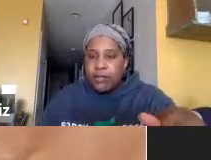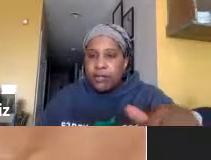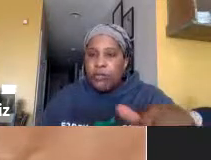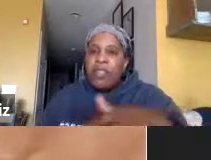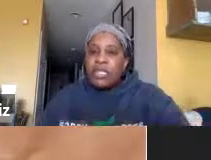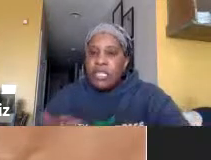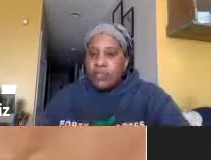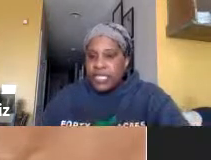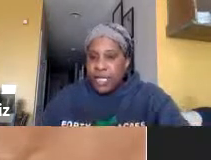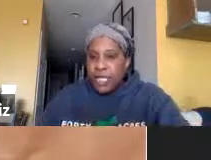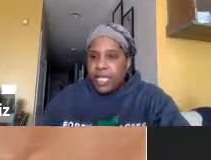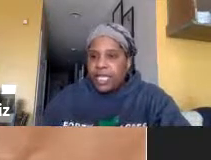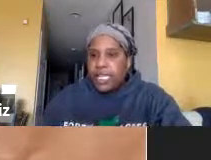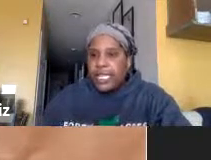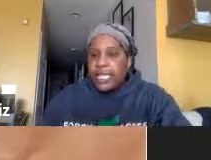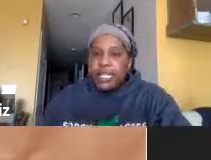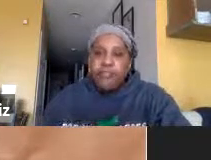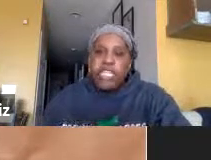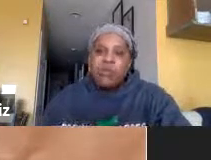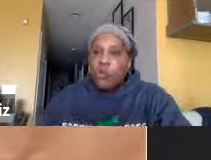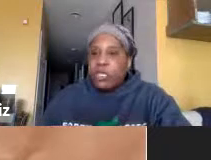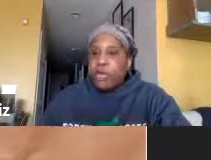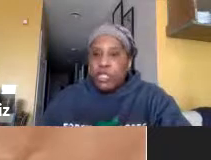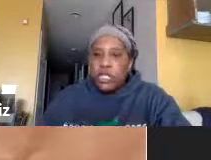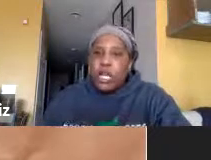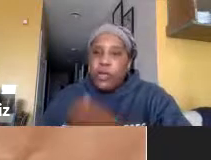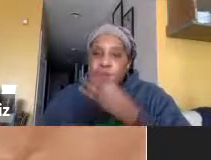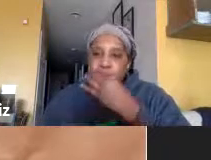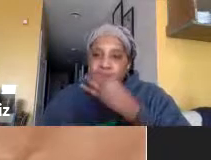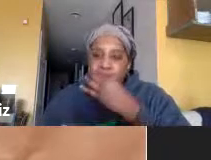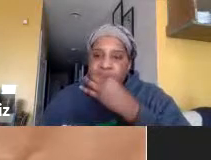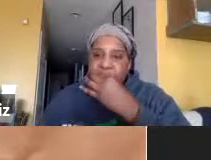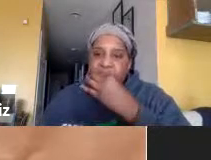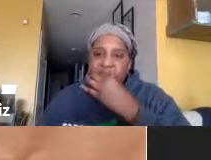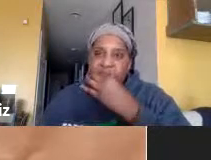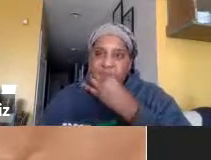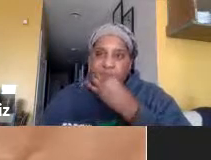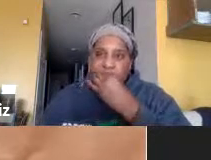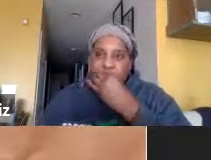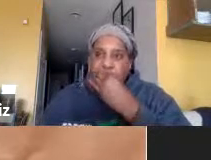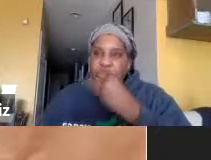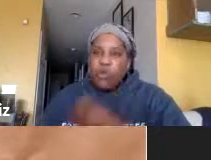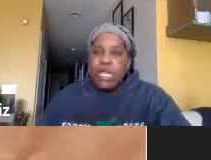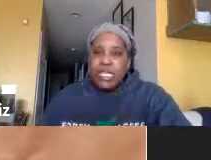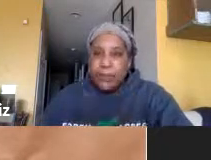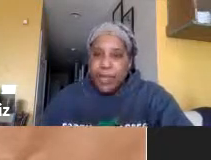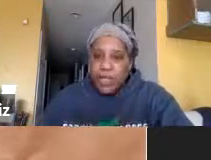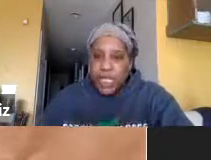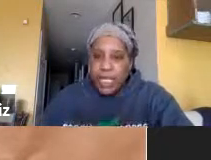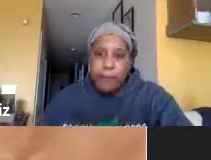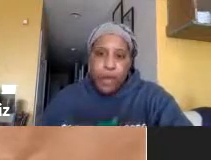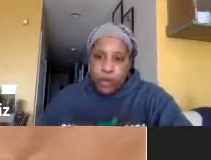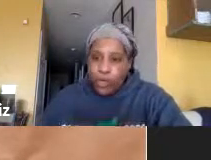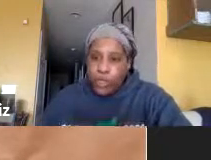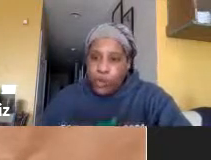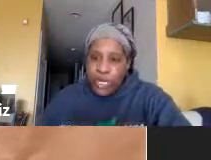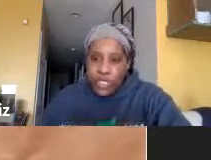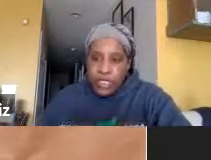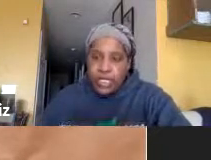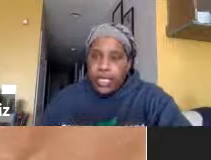because relatively speaking, the investment was much lower than if I had, rented a building,